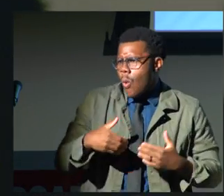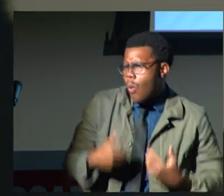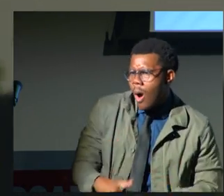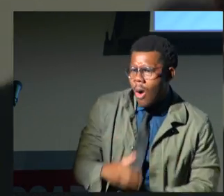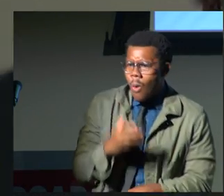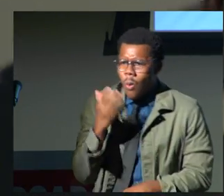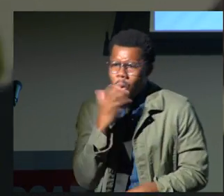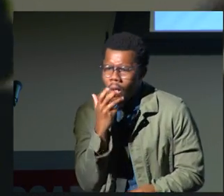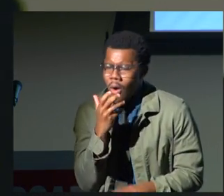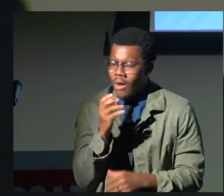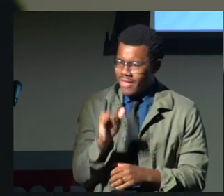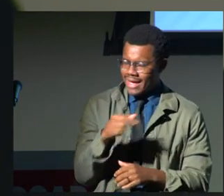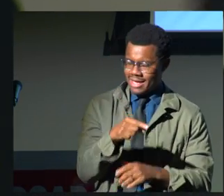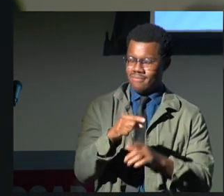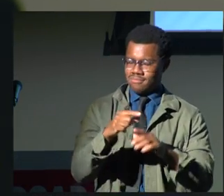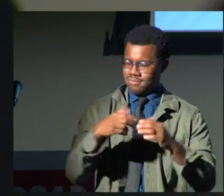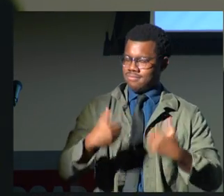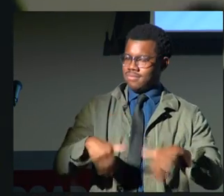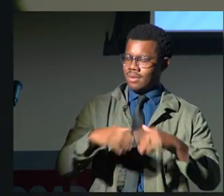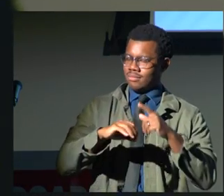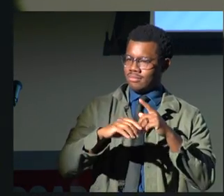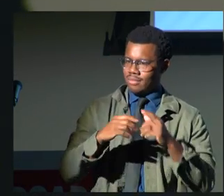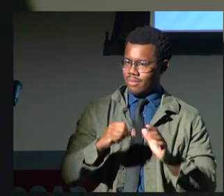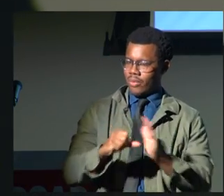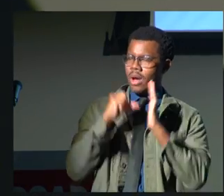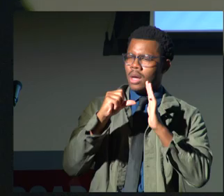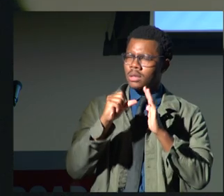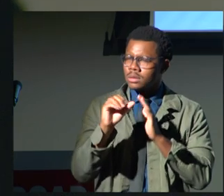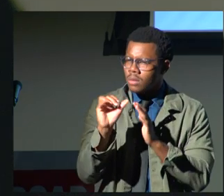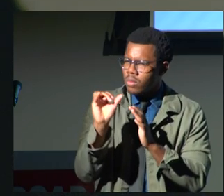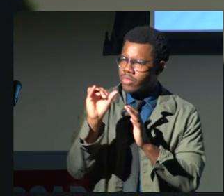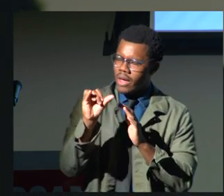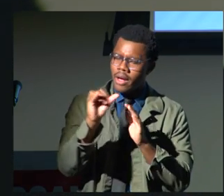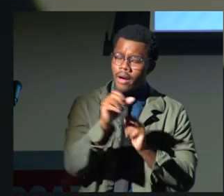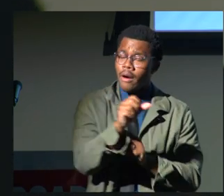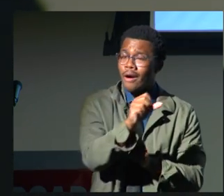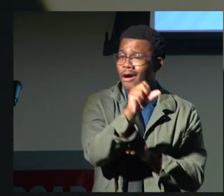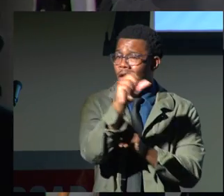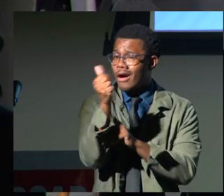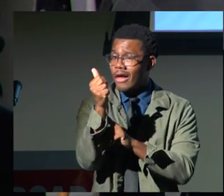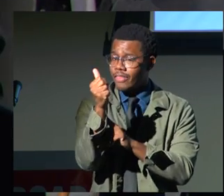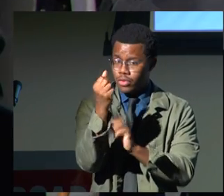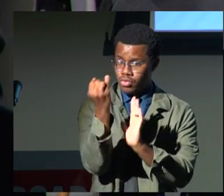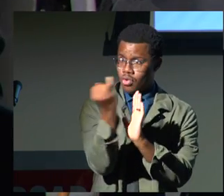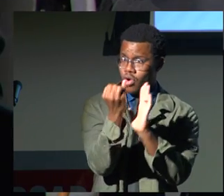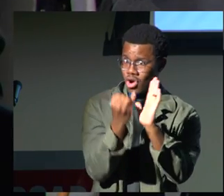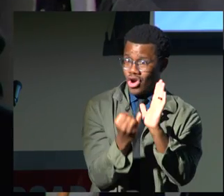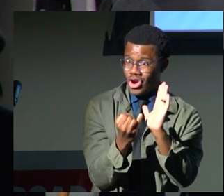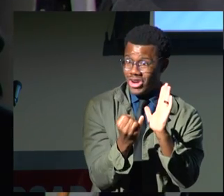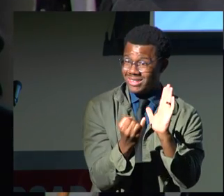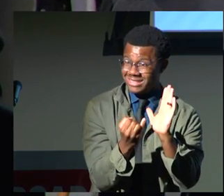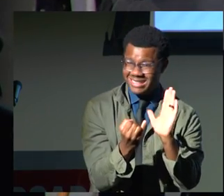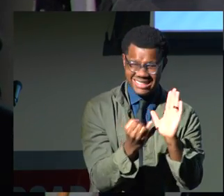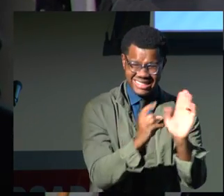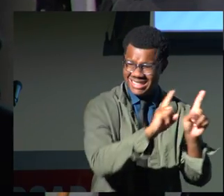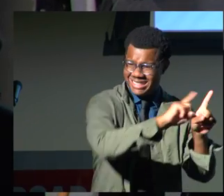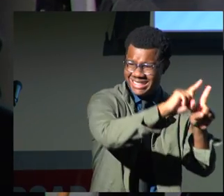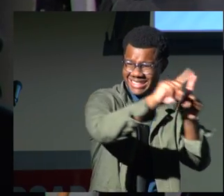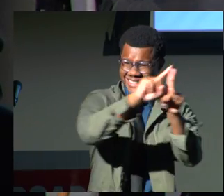away, right? Yeah. So I just want to talk a little bit about that idea that how other art is infected.